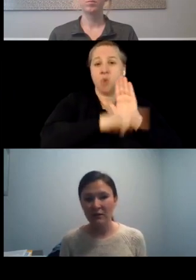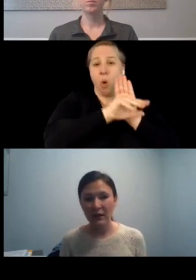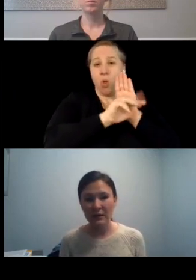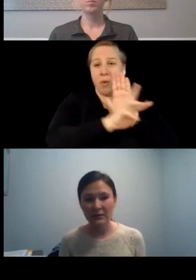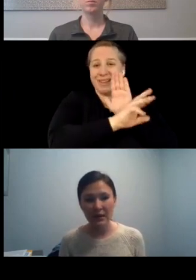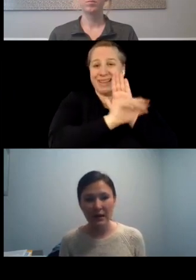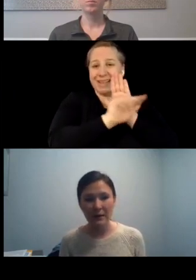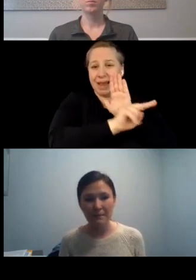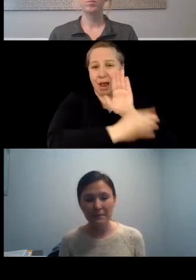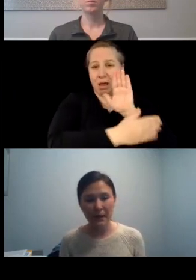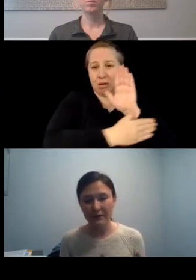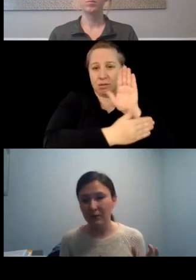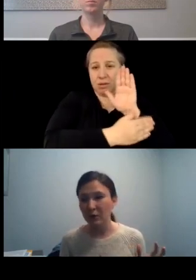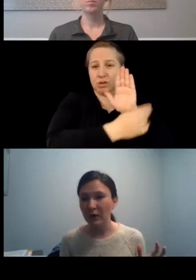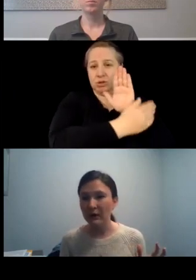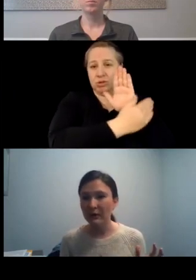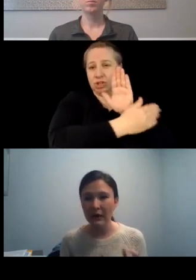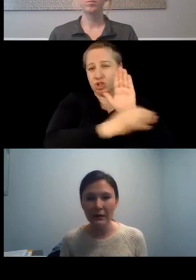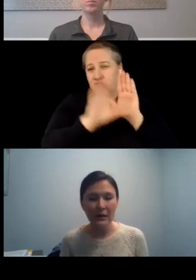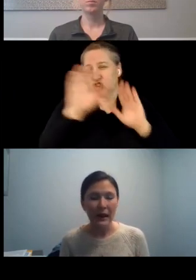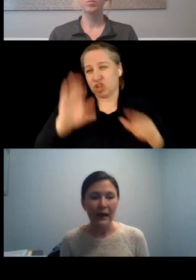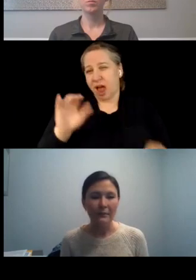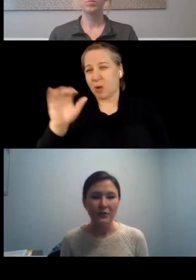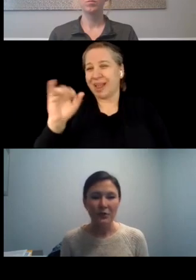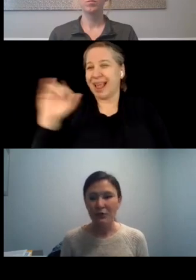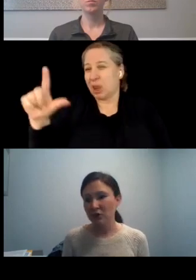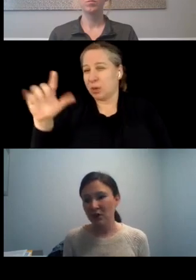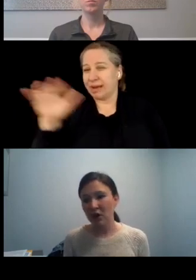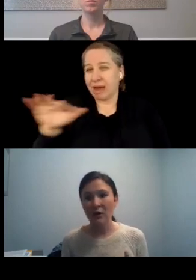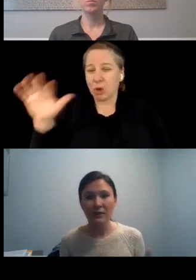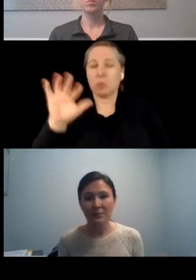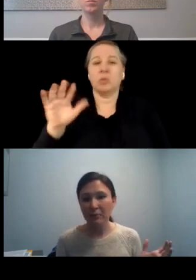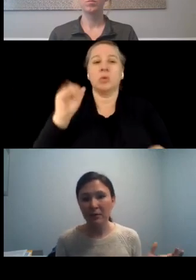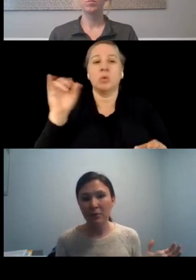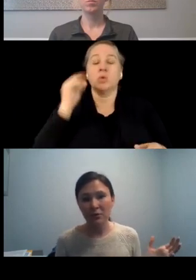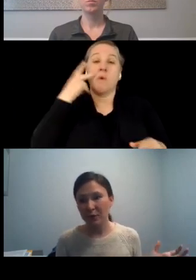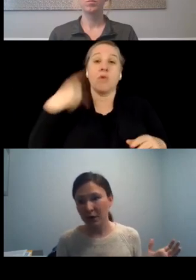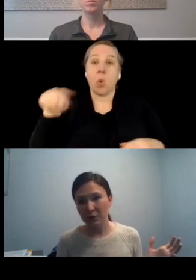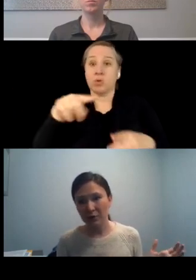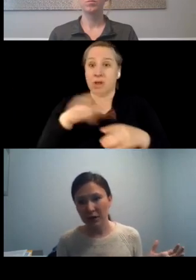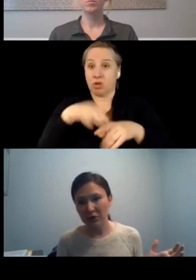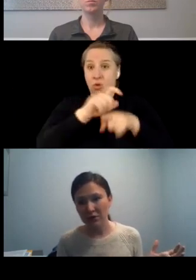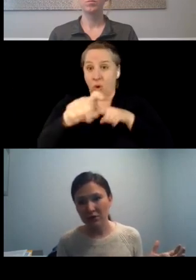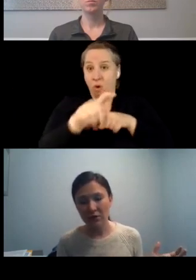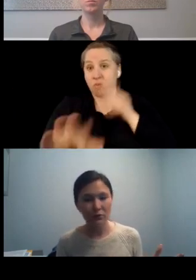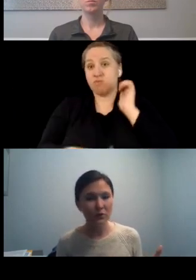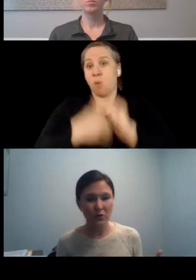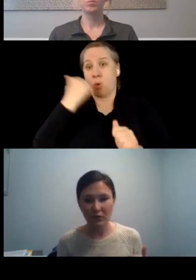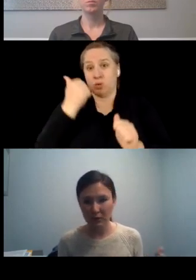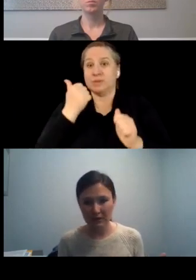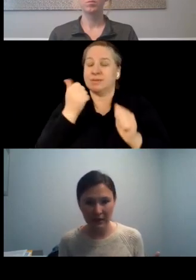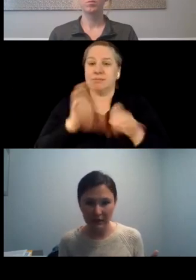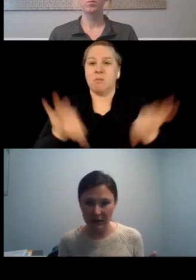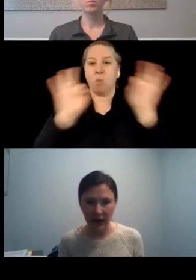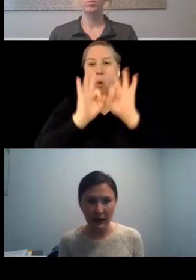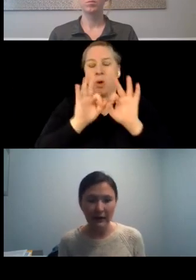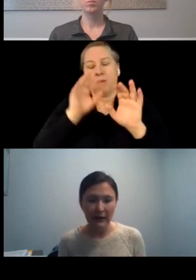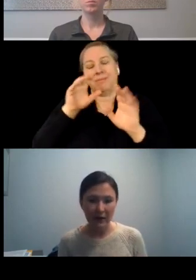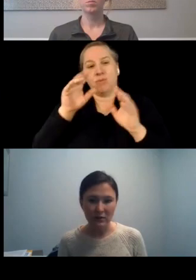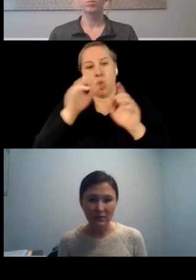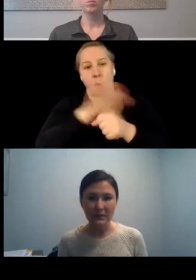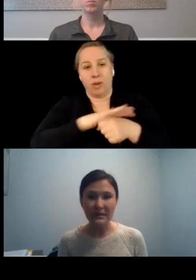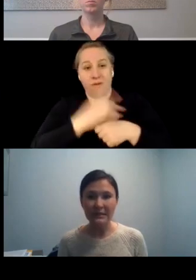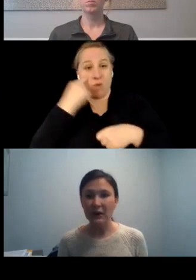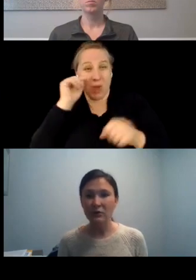as Chicagoland, kind of Illinois area. So for those on the call, that's probably the most applicable locations to you. So if you want to take a look